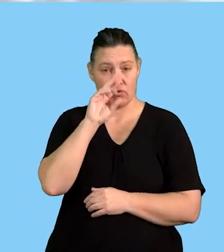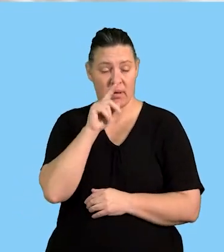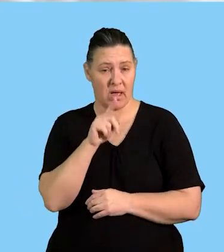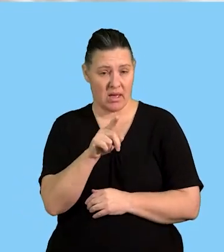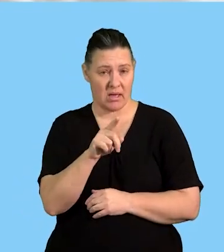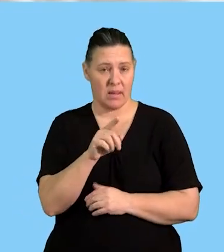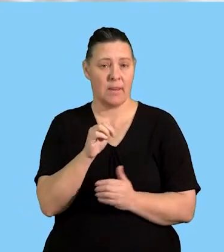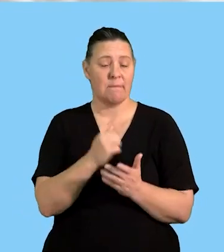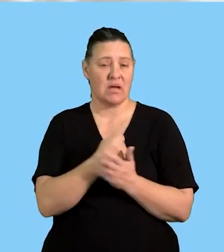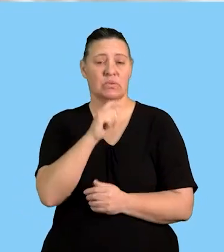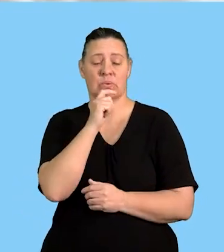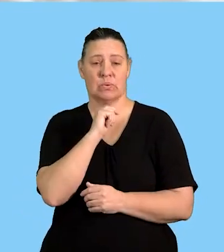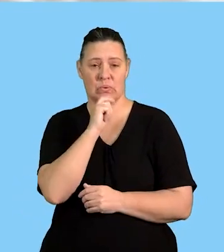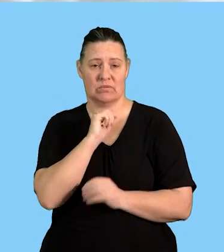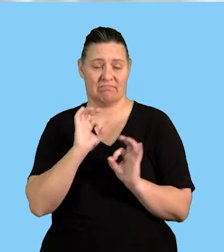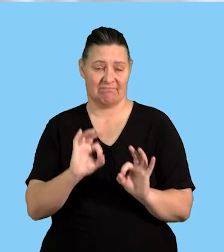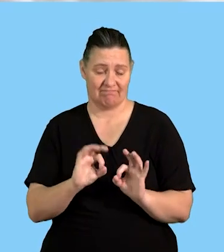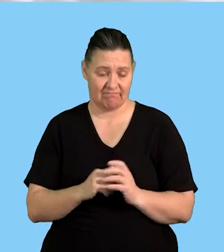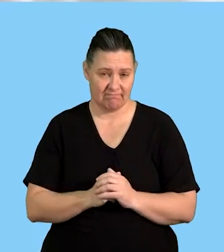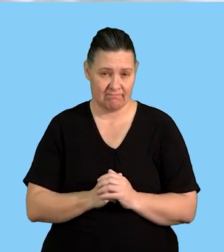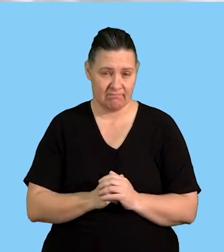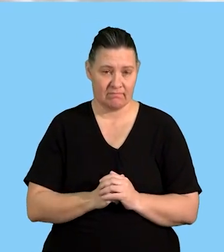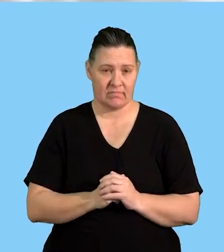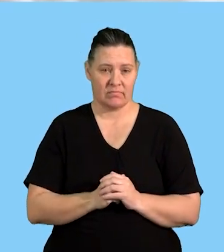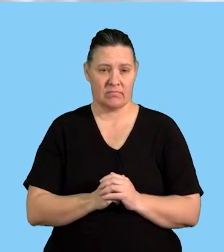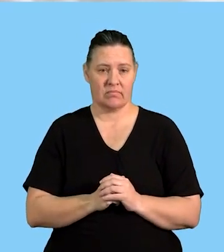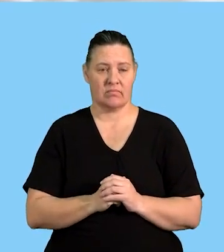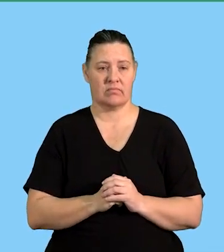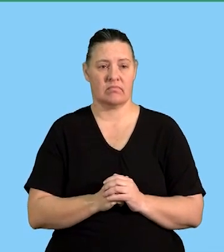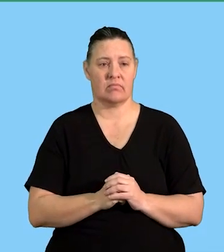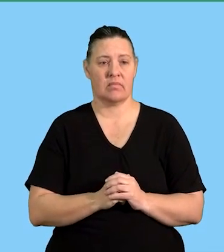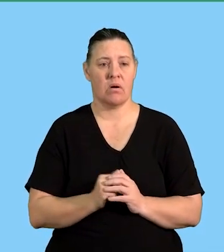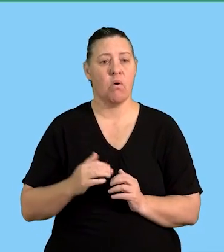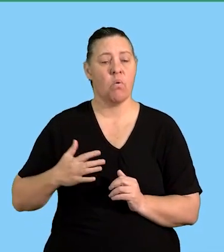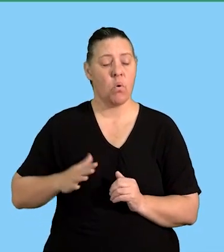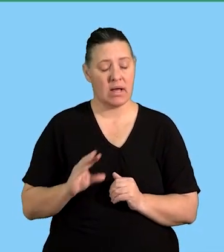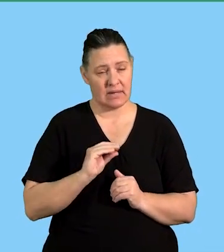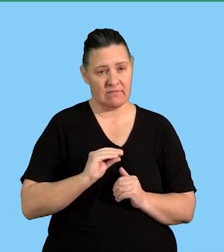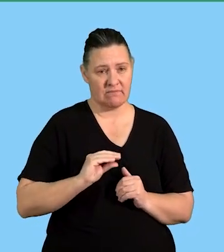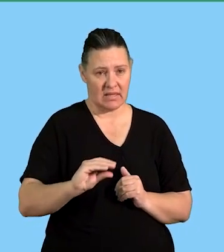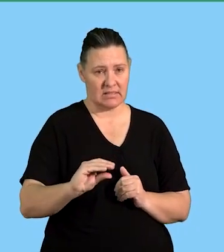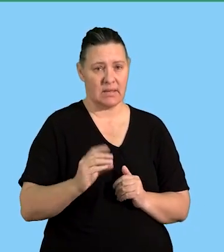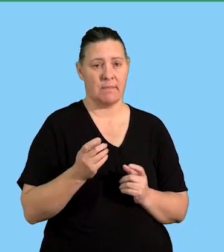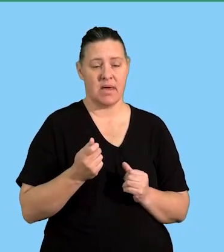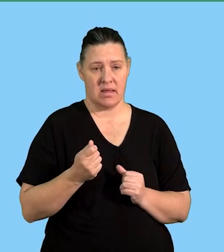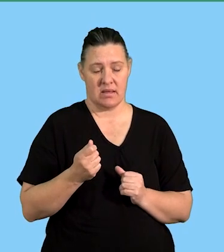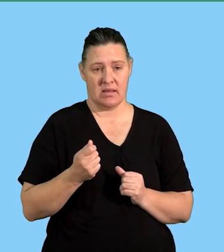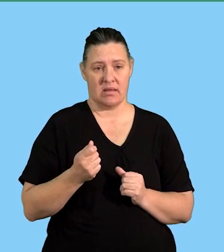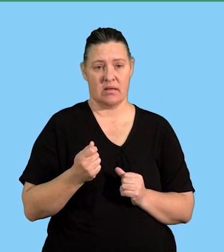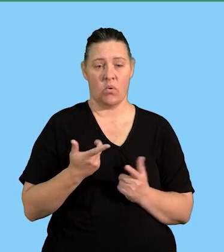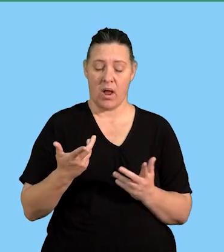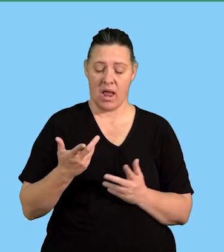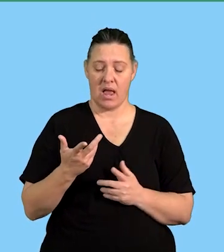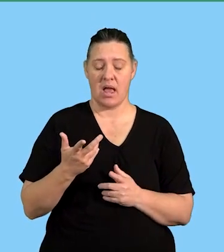But remember, it has to be used wisely. Now, he wants to invest the